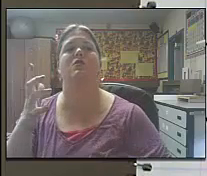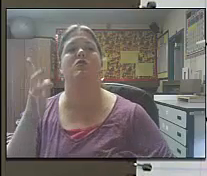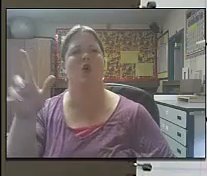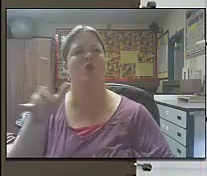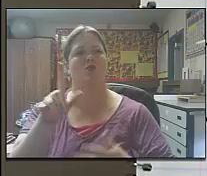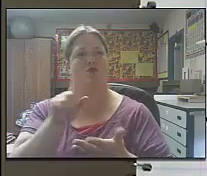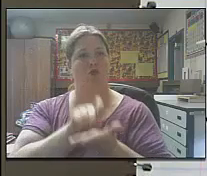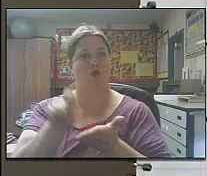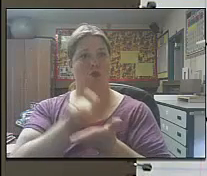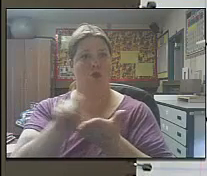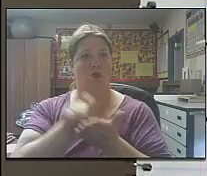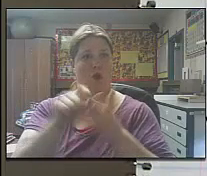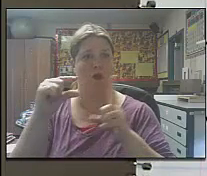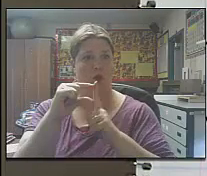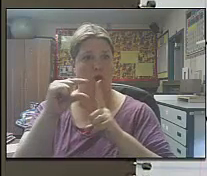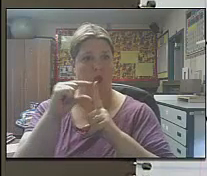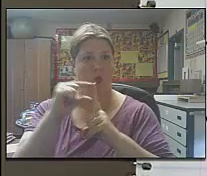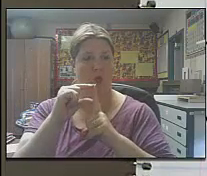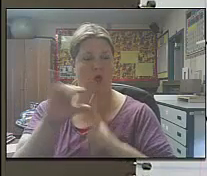as